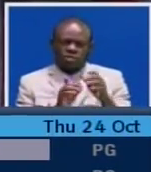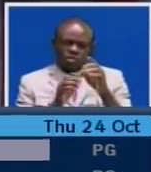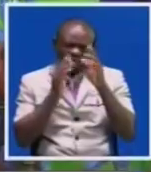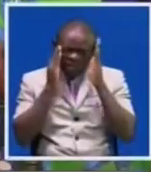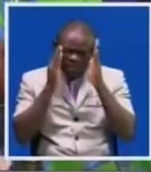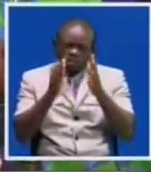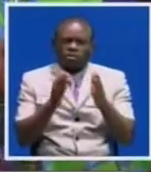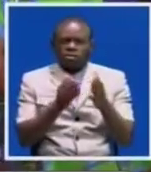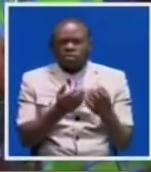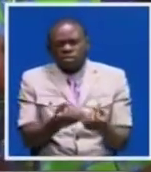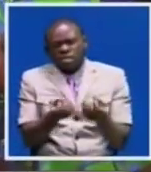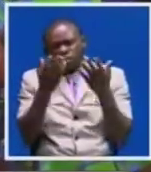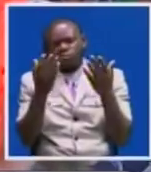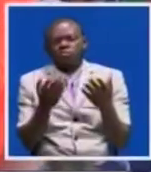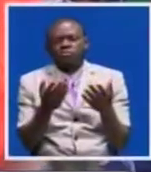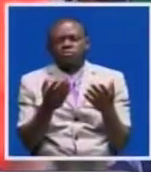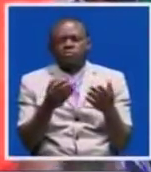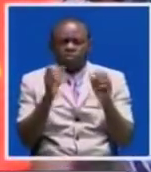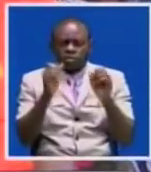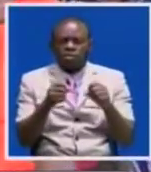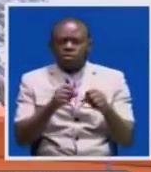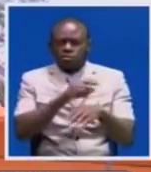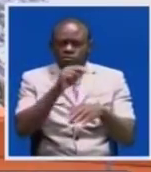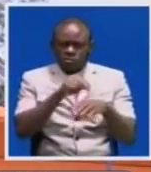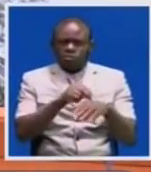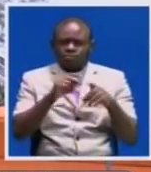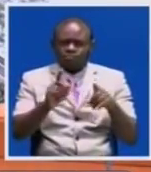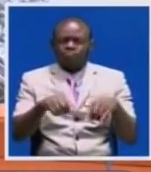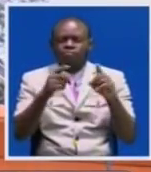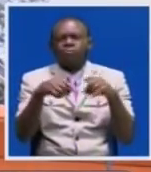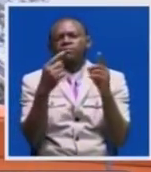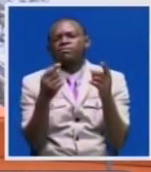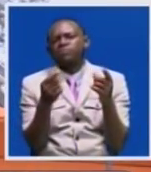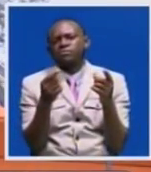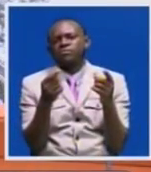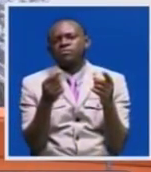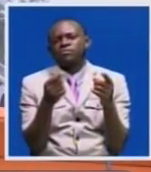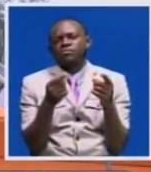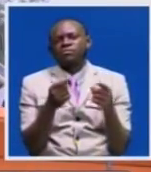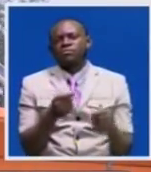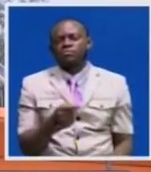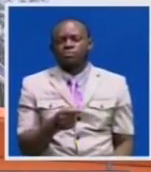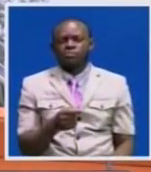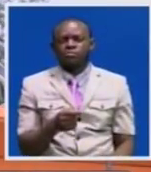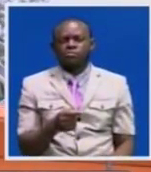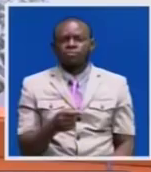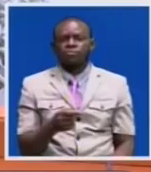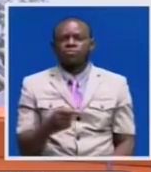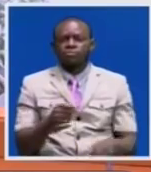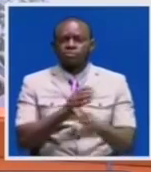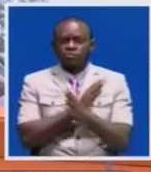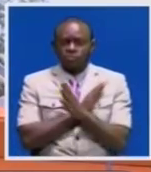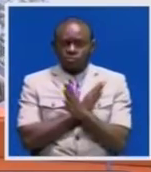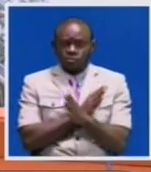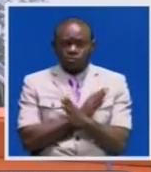achieve greater progress as a nation. As Zambia moves towards sustainable national development, our country continues to be a beacon of